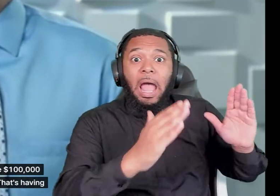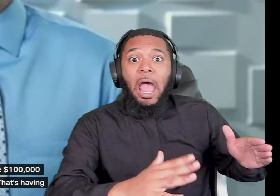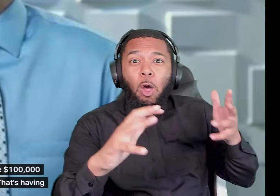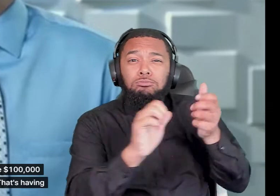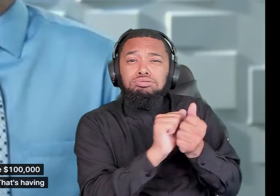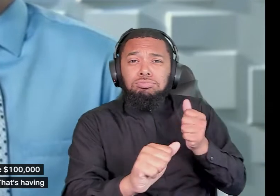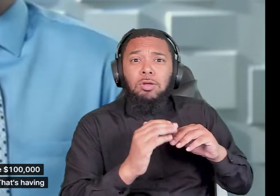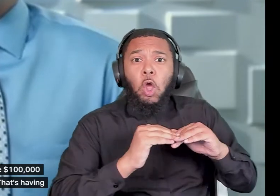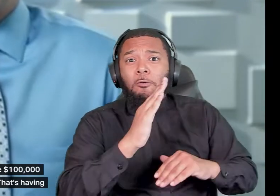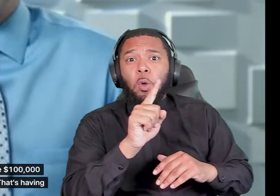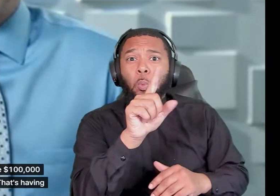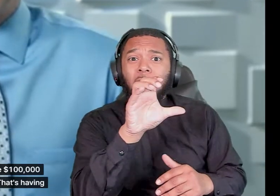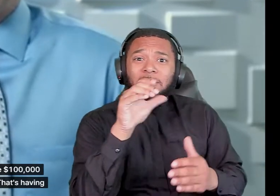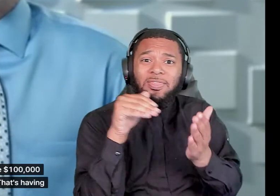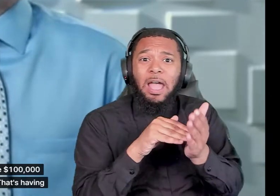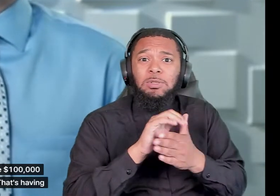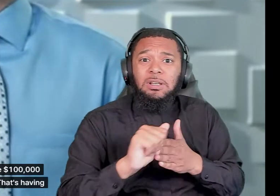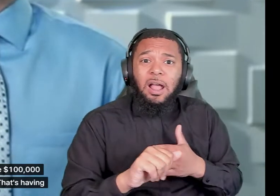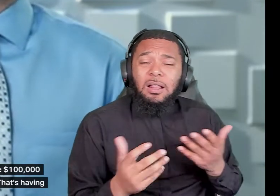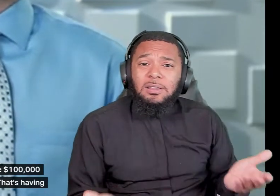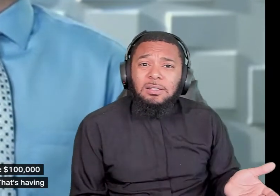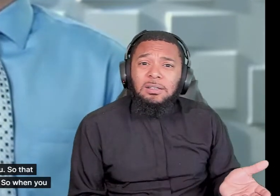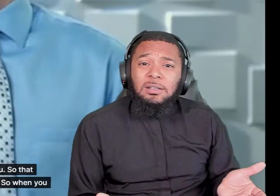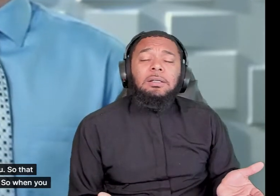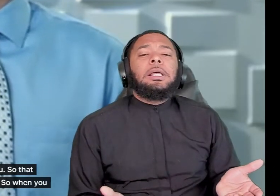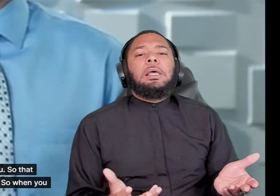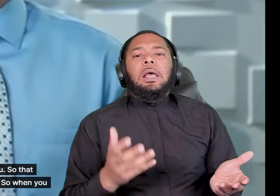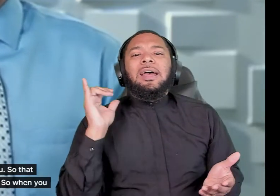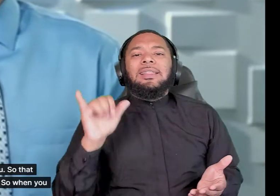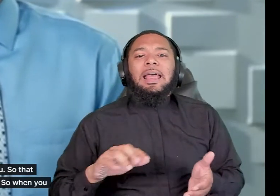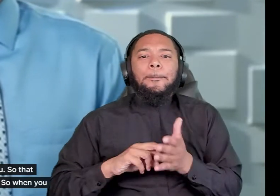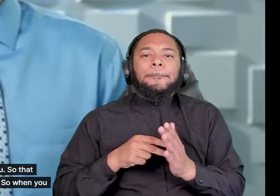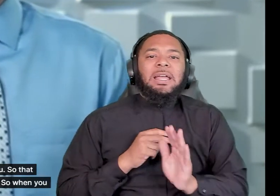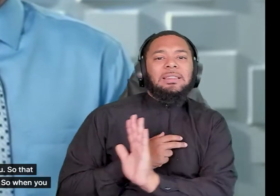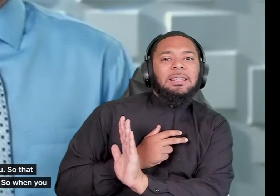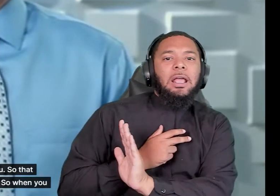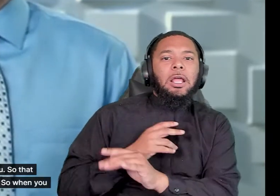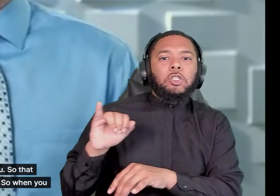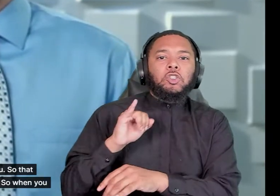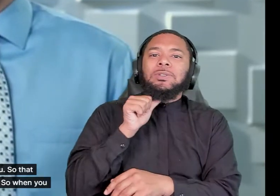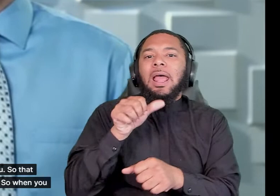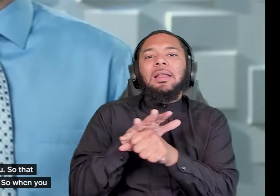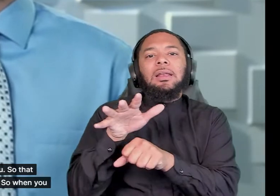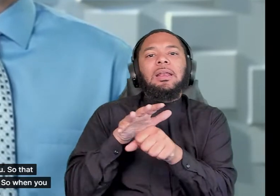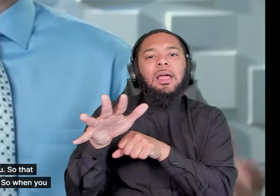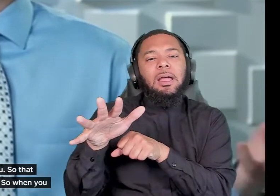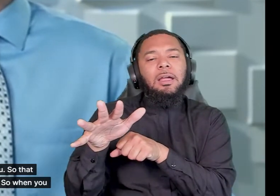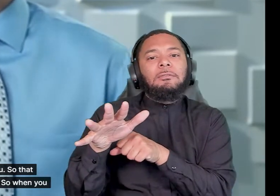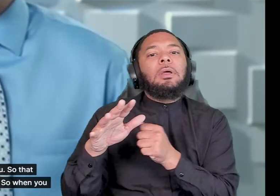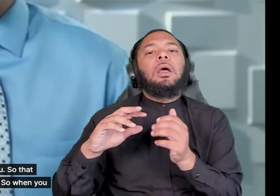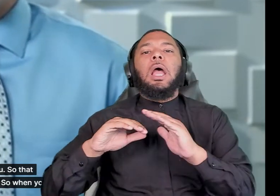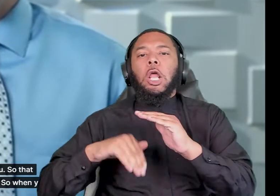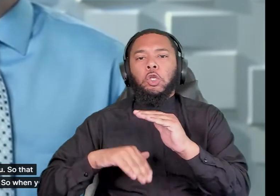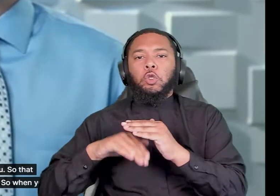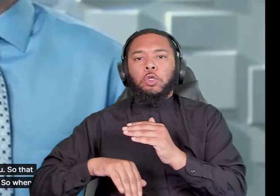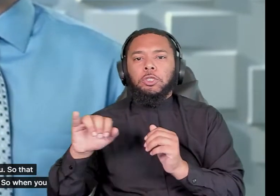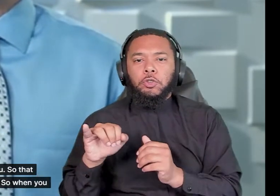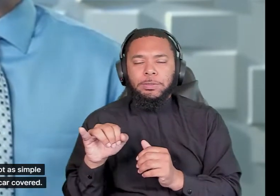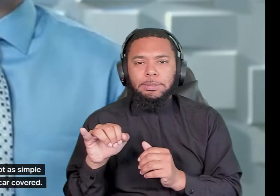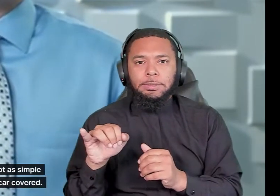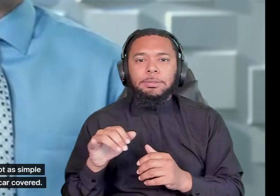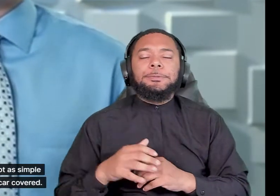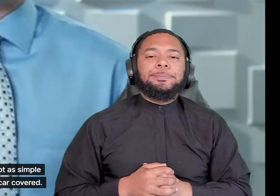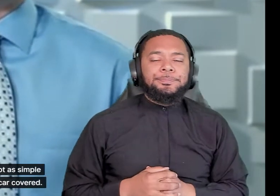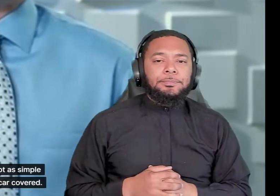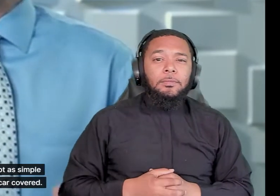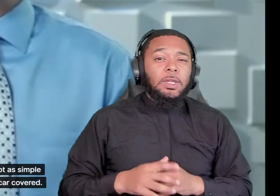$100,000 damage to my property. That's having underinsurance for you. So that way, again, you're covered. So when